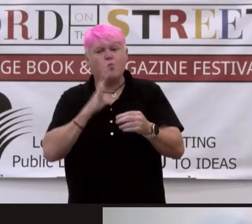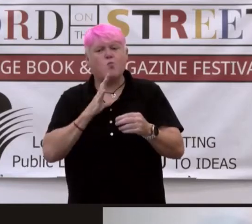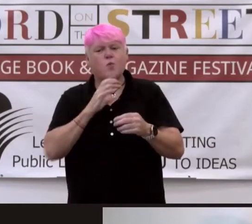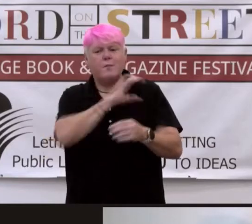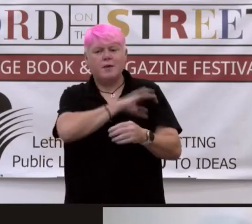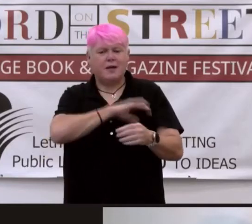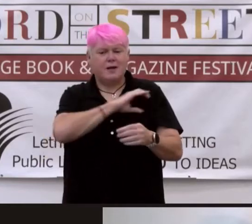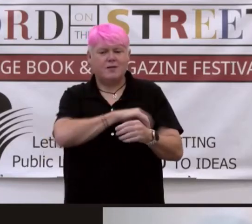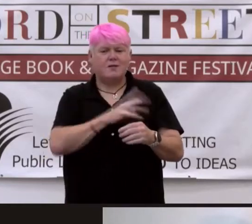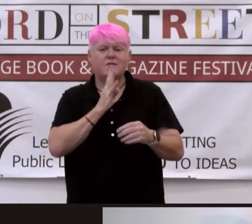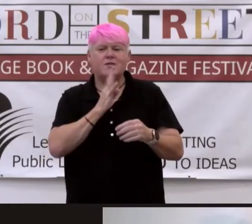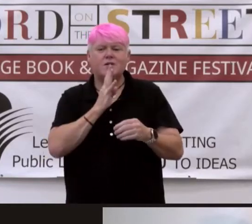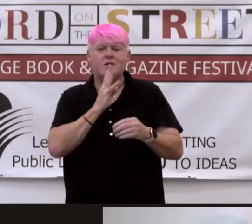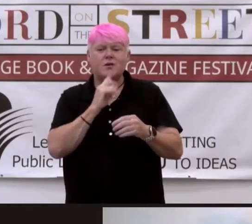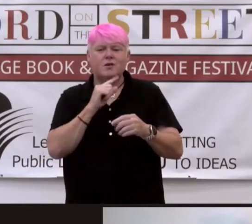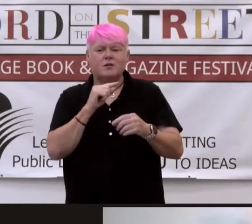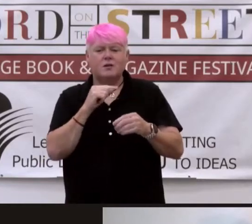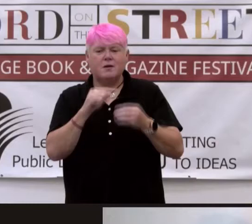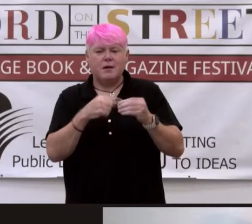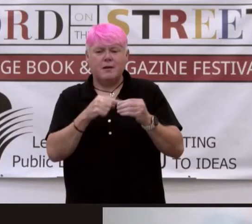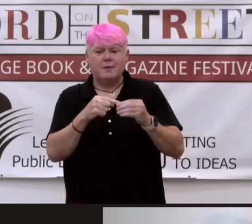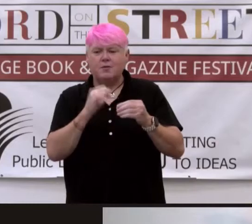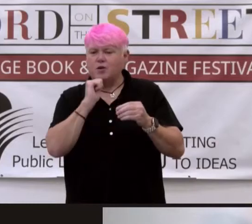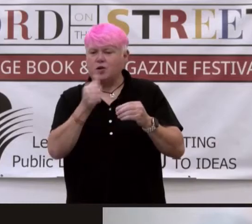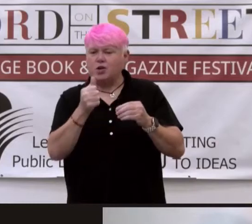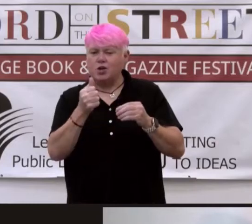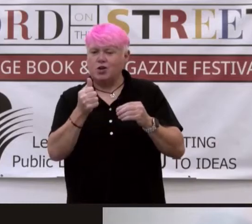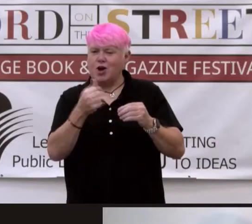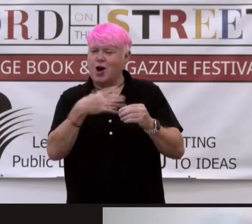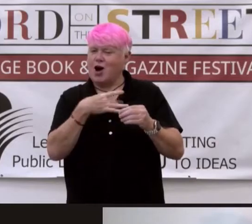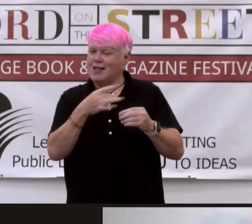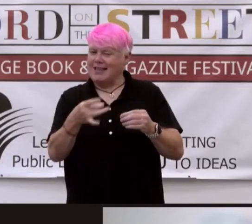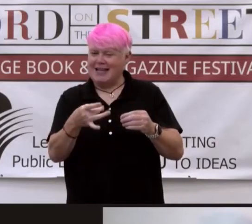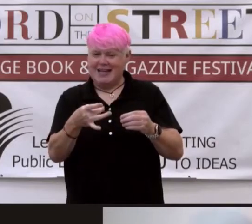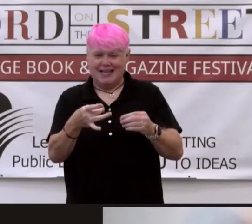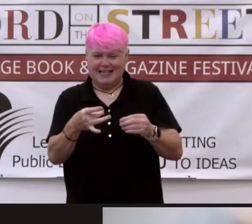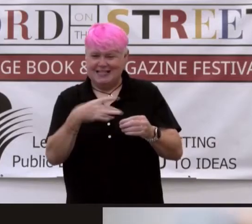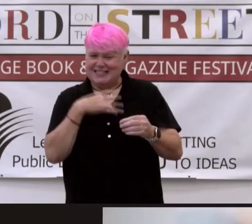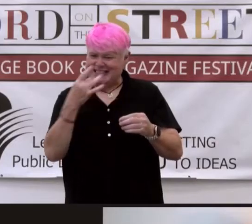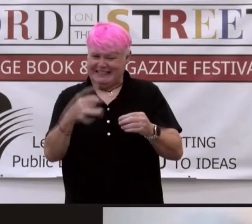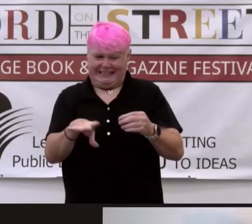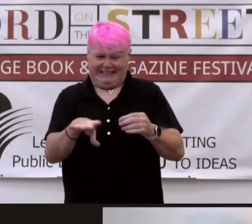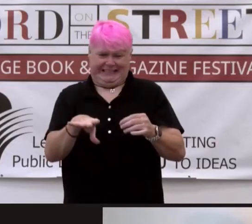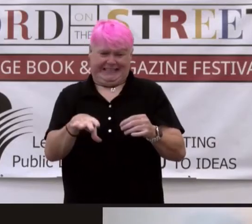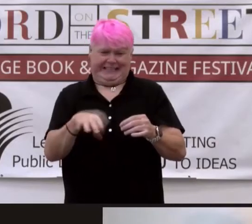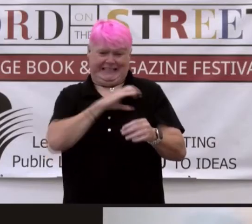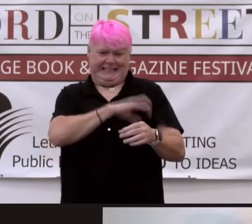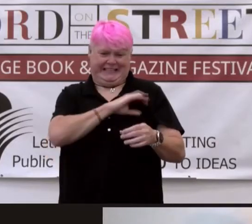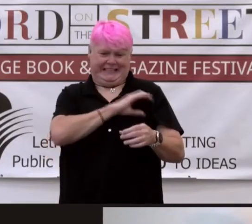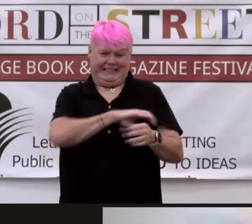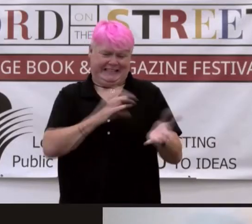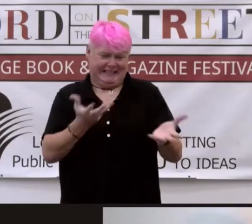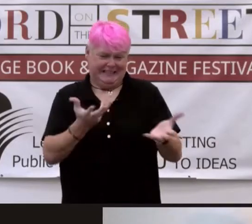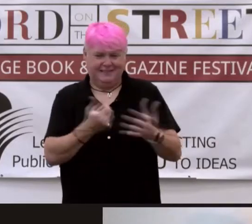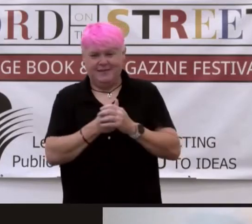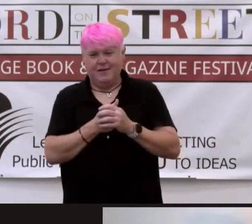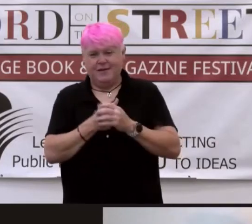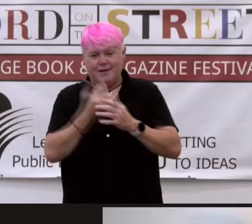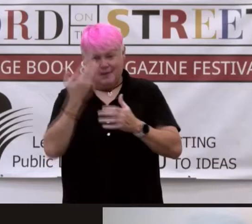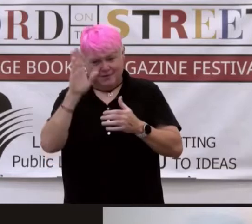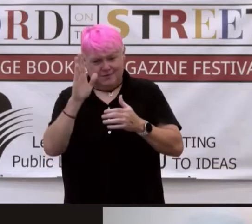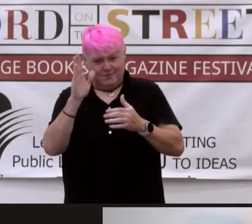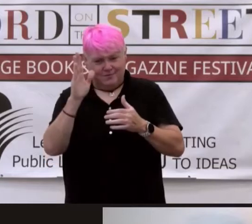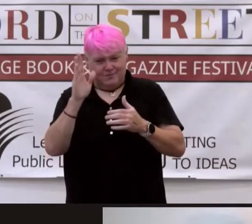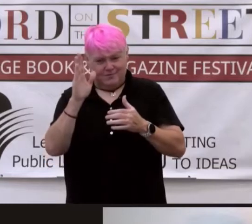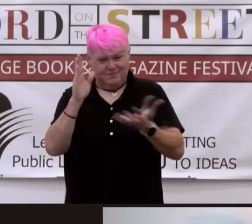of talk about unlikable characters. Yes. And but I don't know. I don't think there's a need for